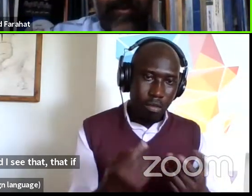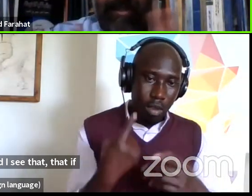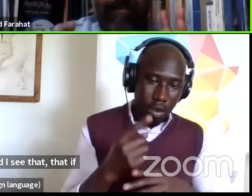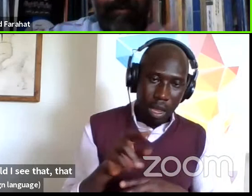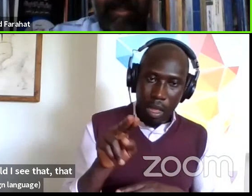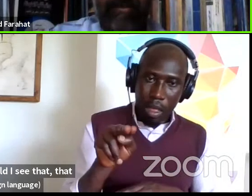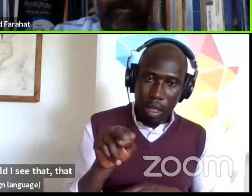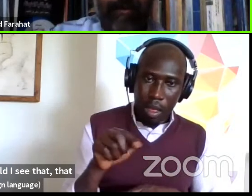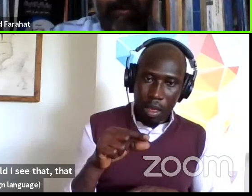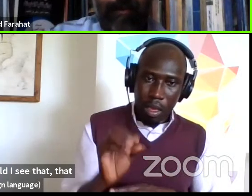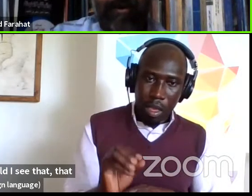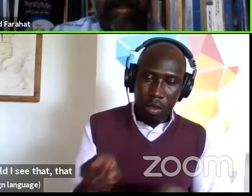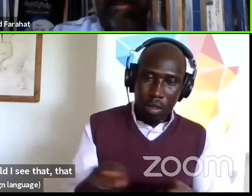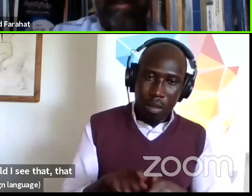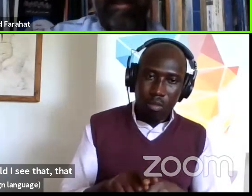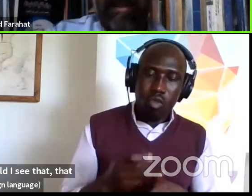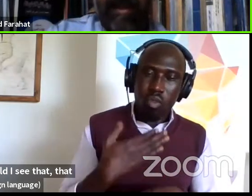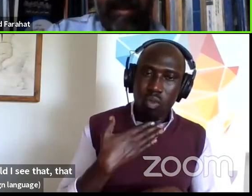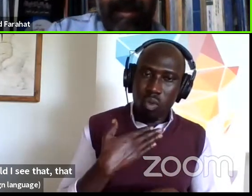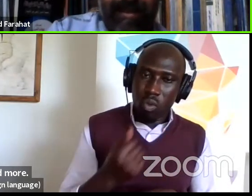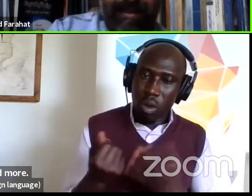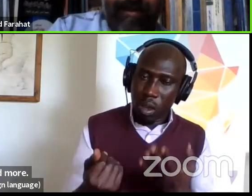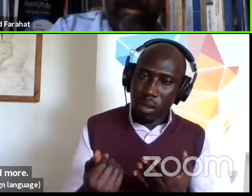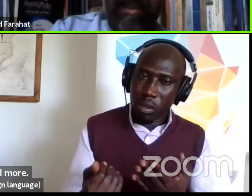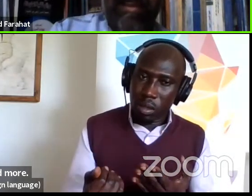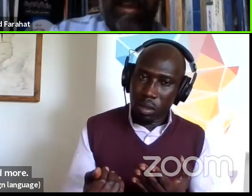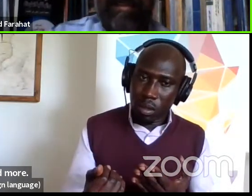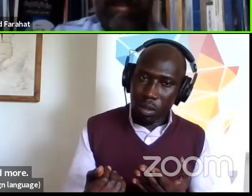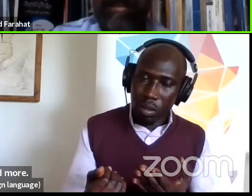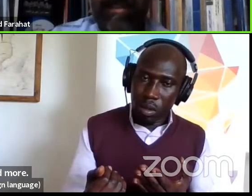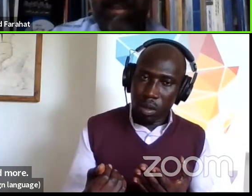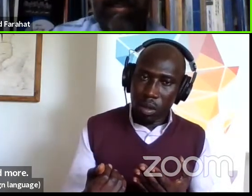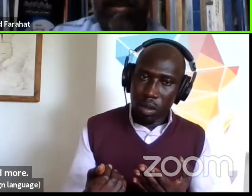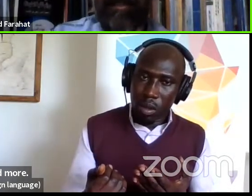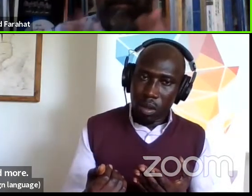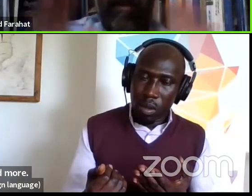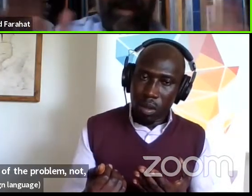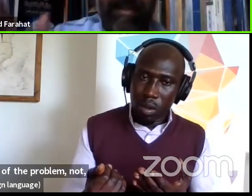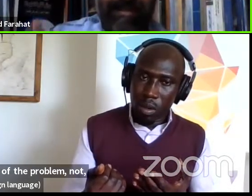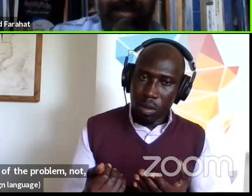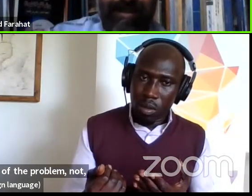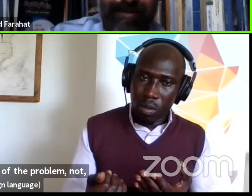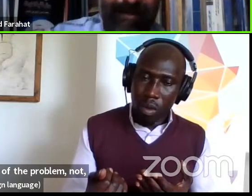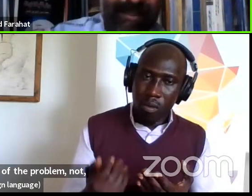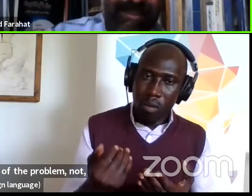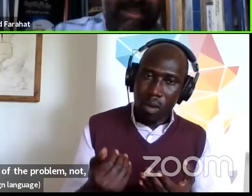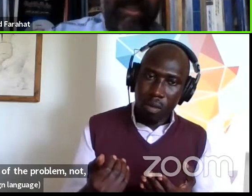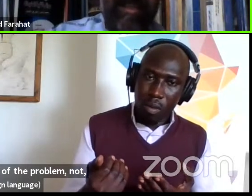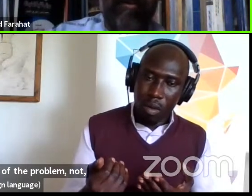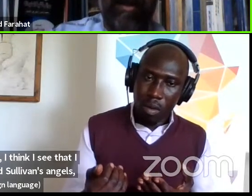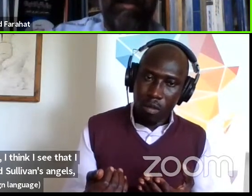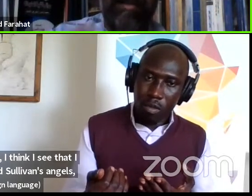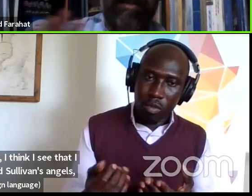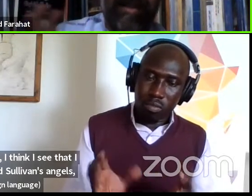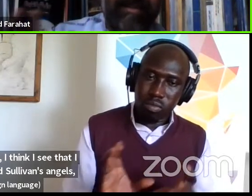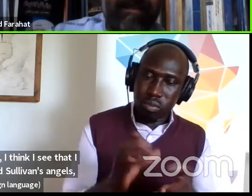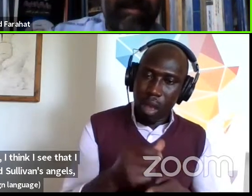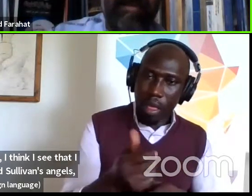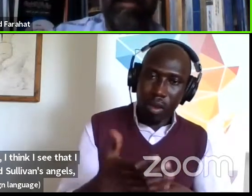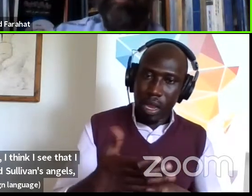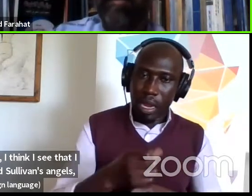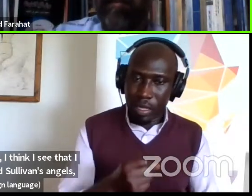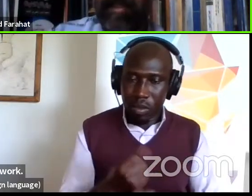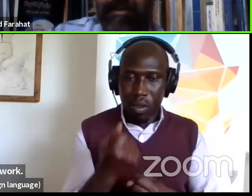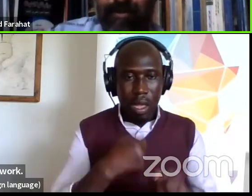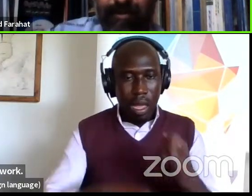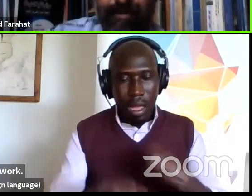every NGOs would like to work lonely, and they isolate from other organization or other